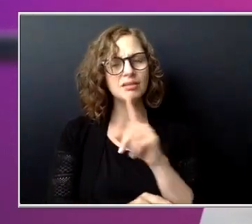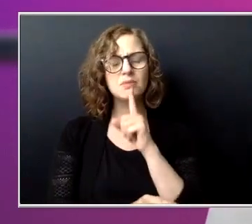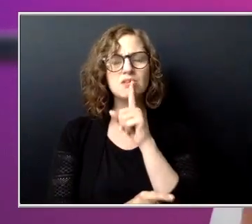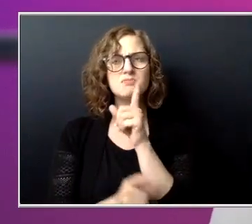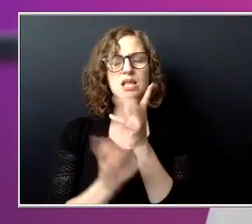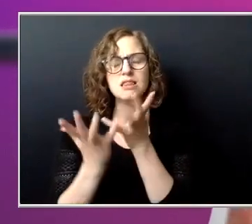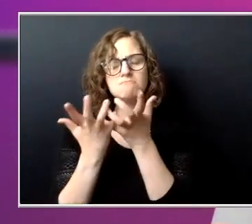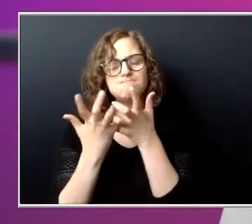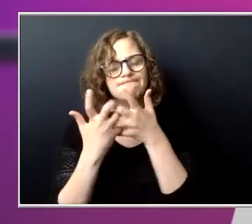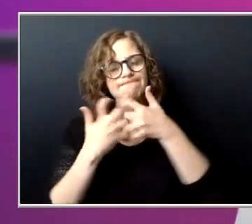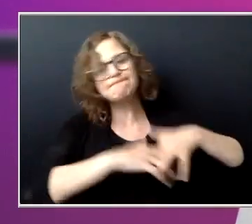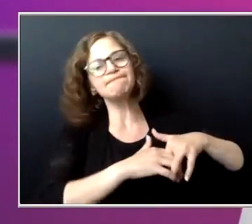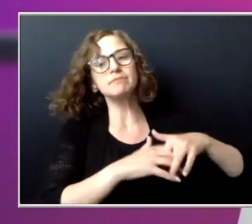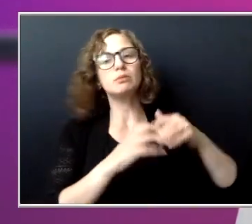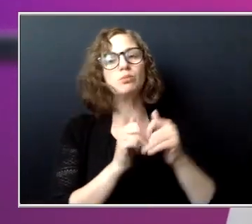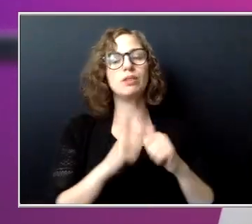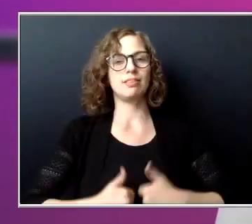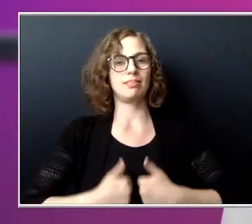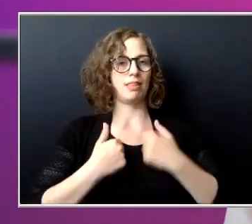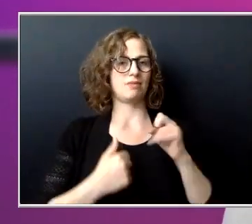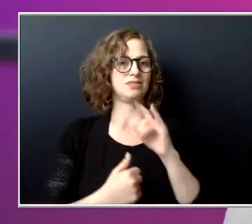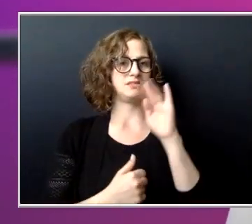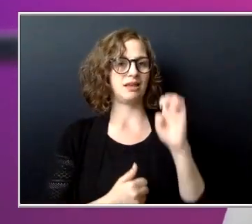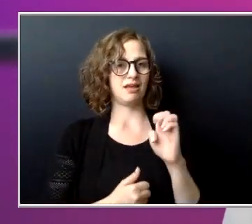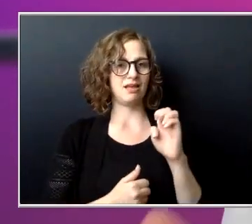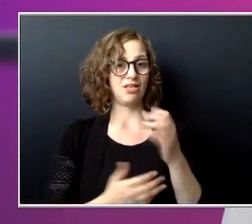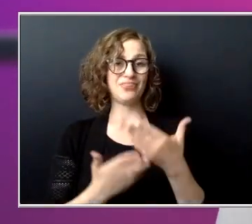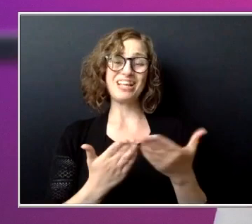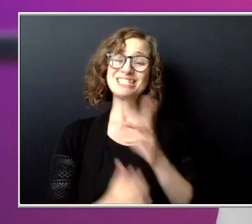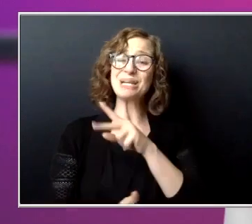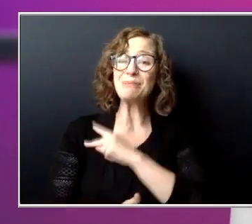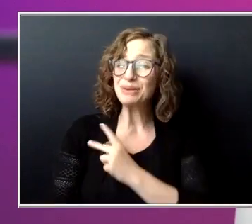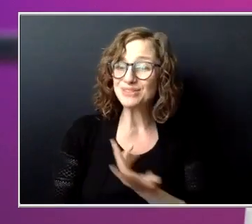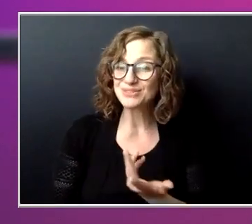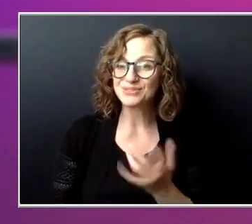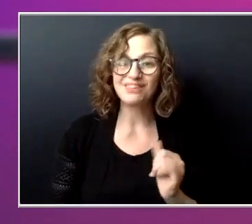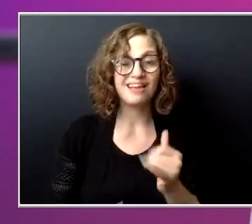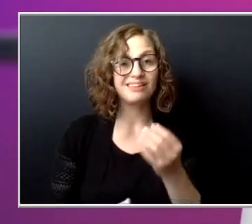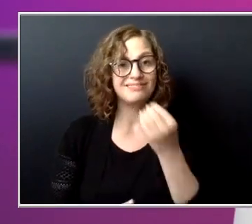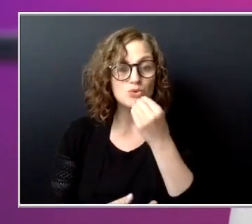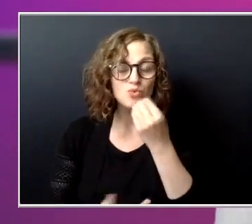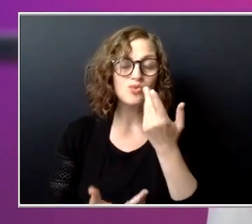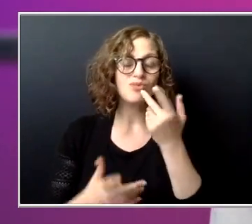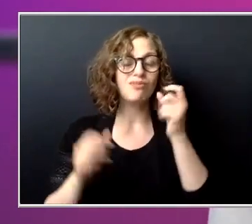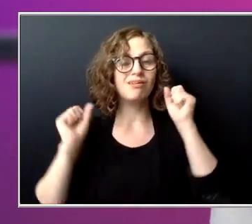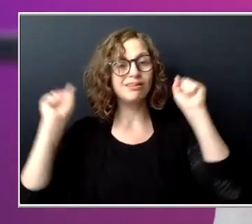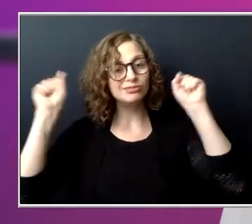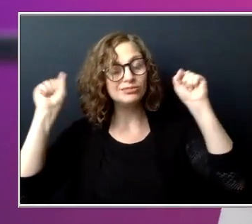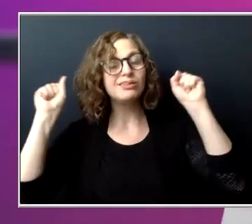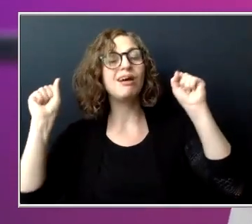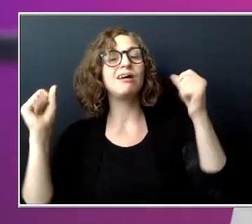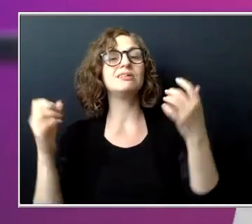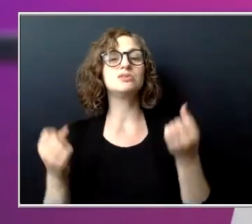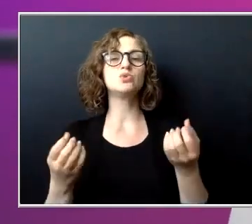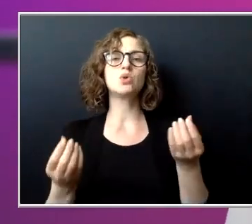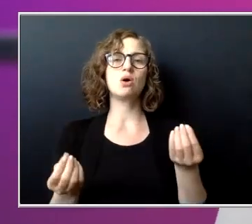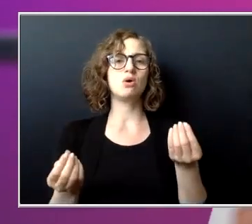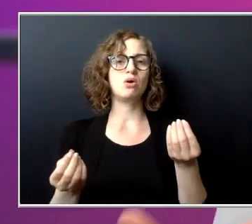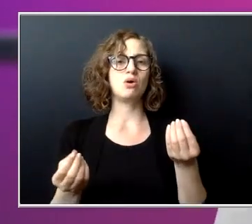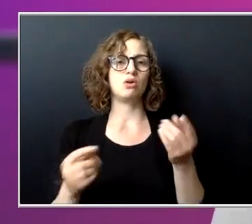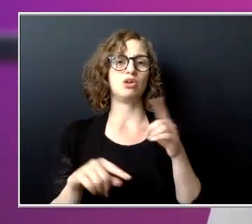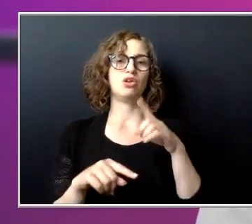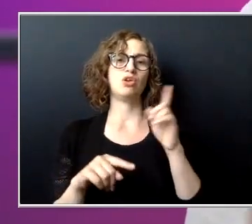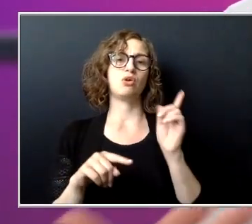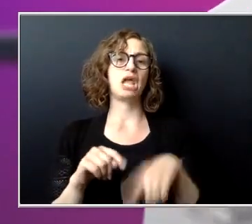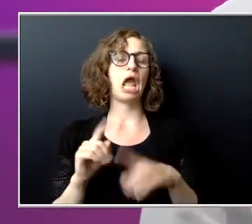lifestyle, with things that are really personal to us, like food and exercise. And so it isn't something that you can approach just as,